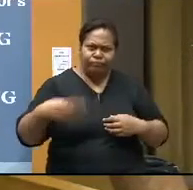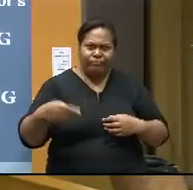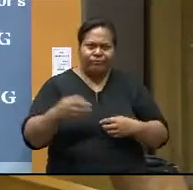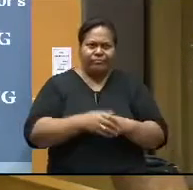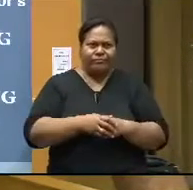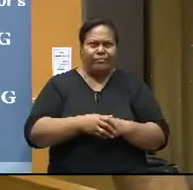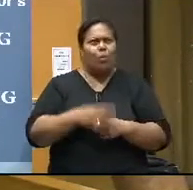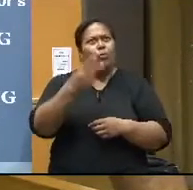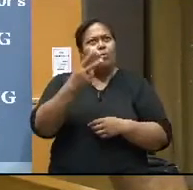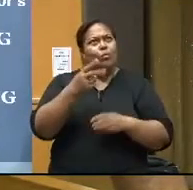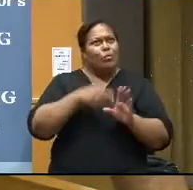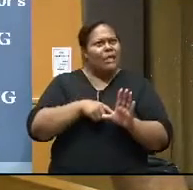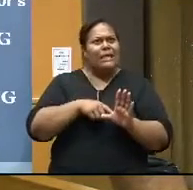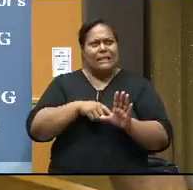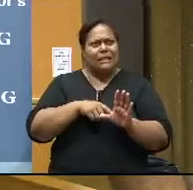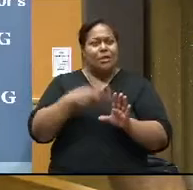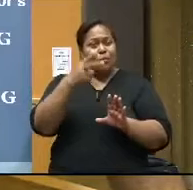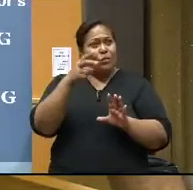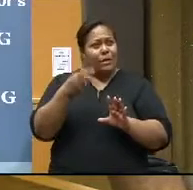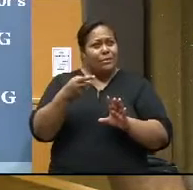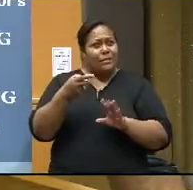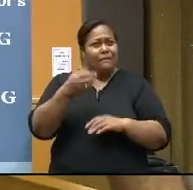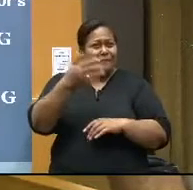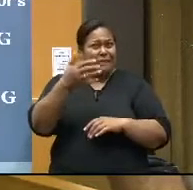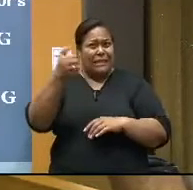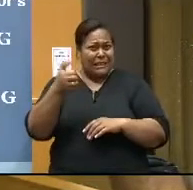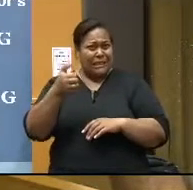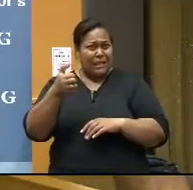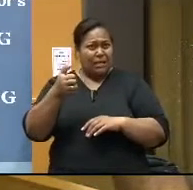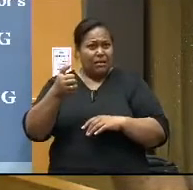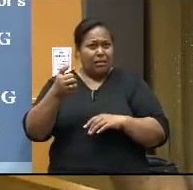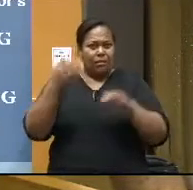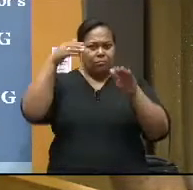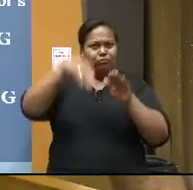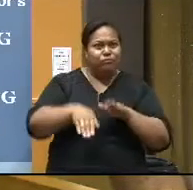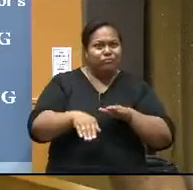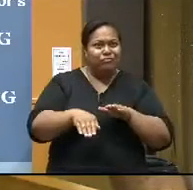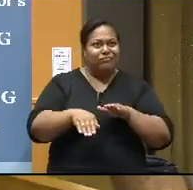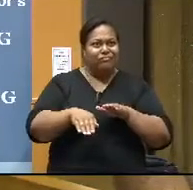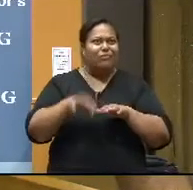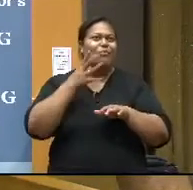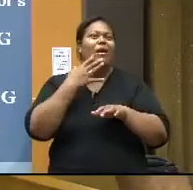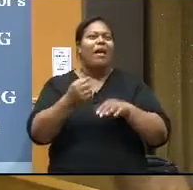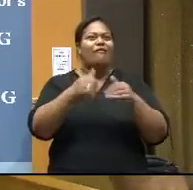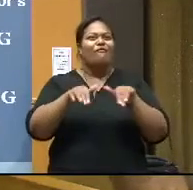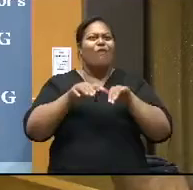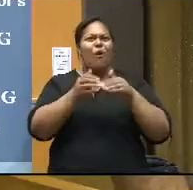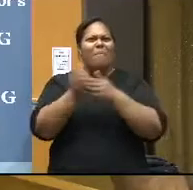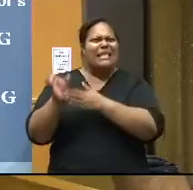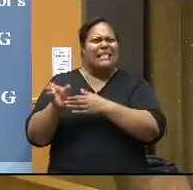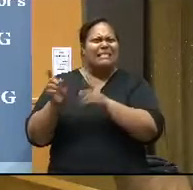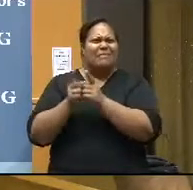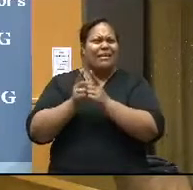years, 2015 and 16, when it fell during a period when we had the forum leaders meeting where we